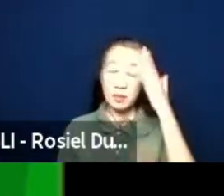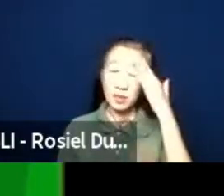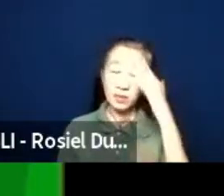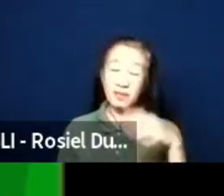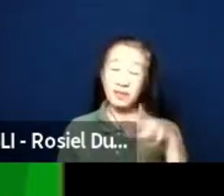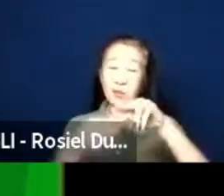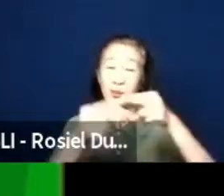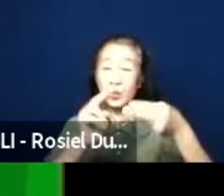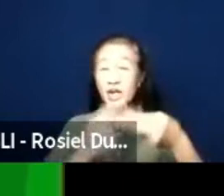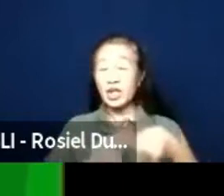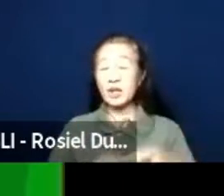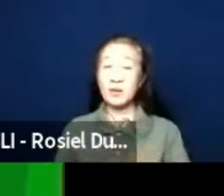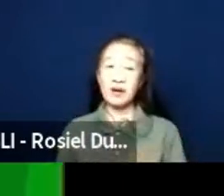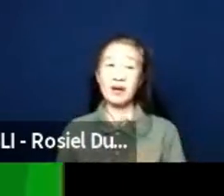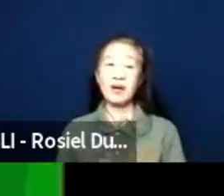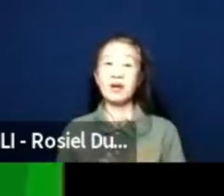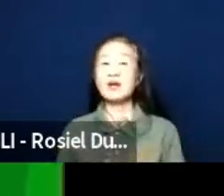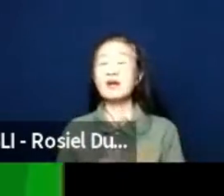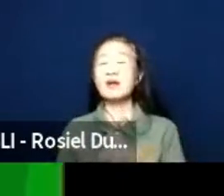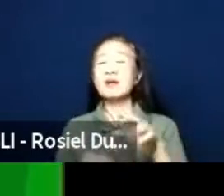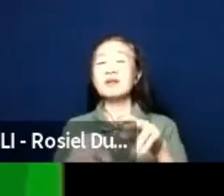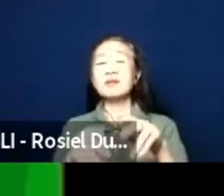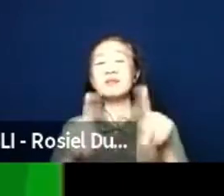local disaster risk reduction management unit.